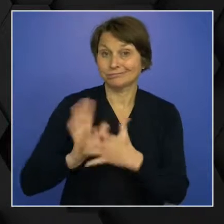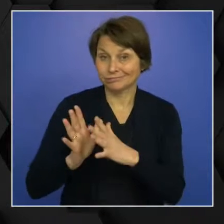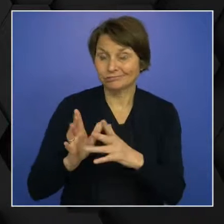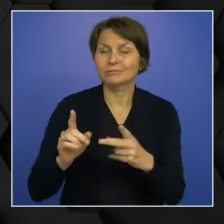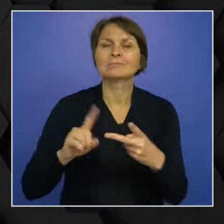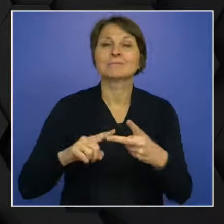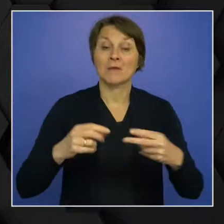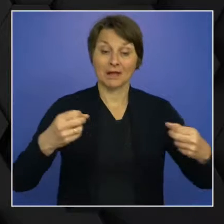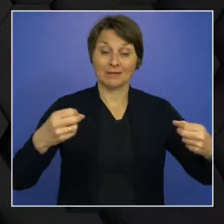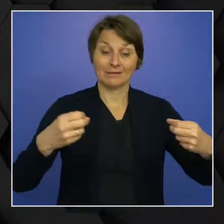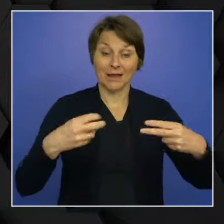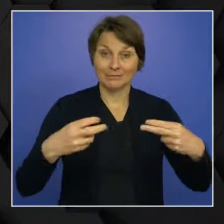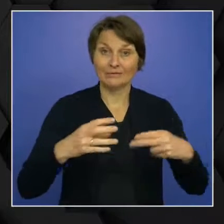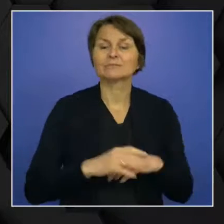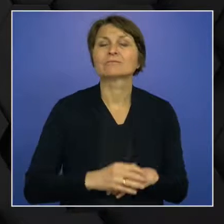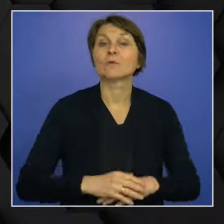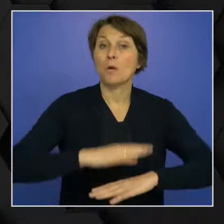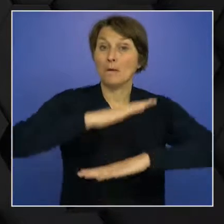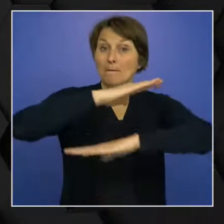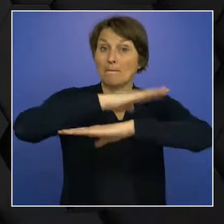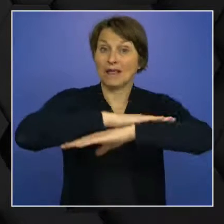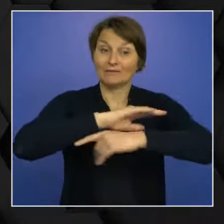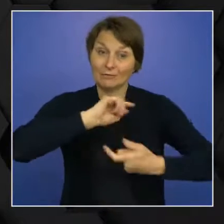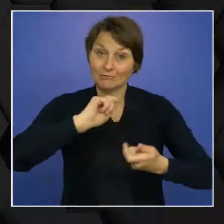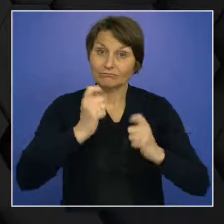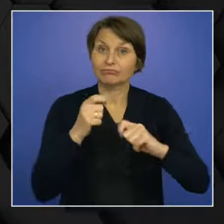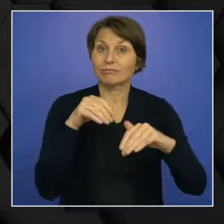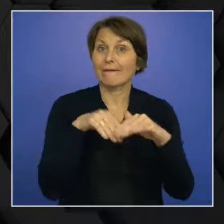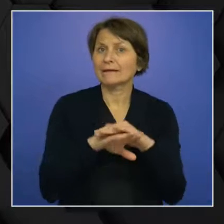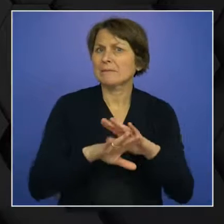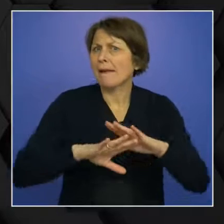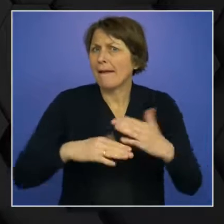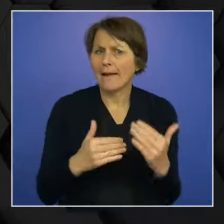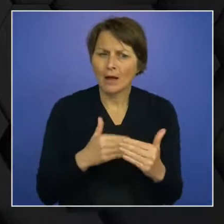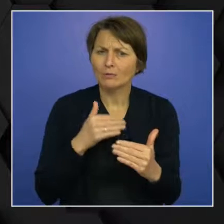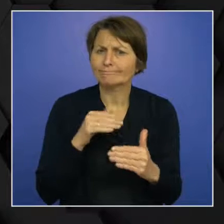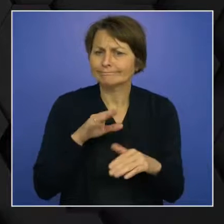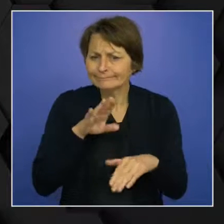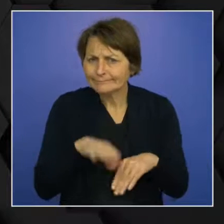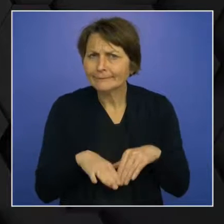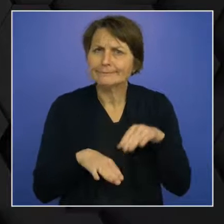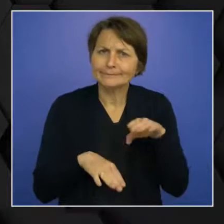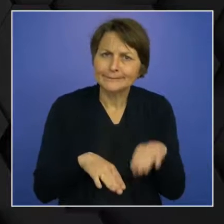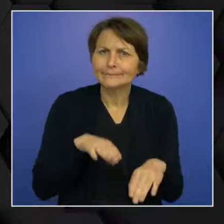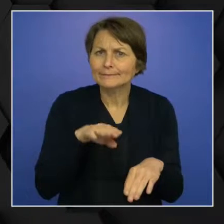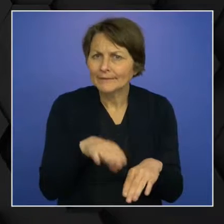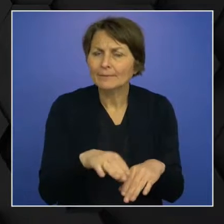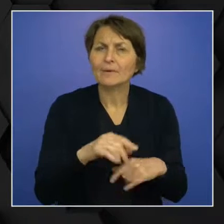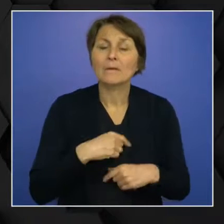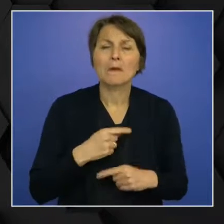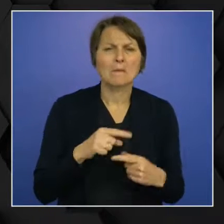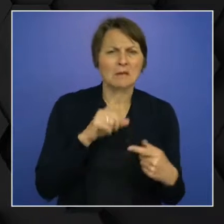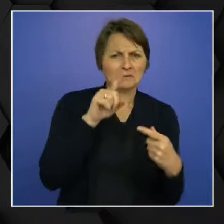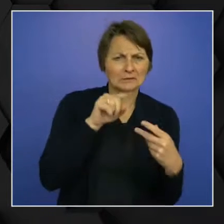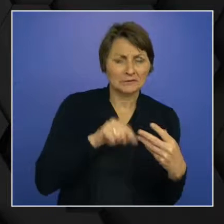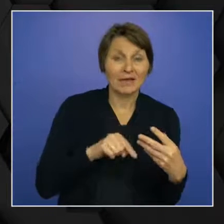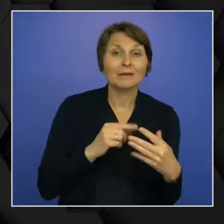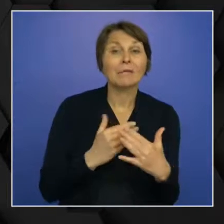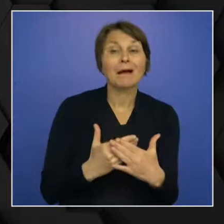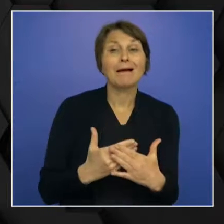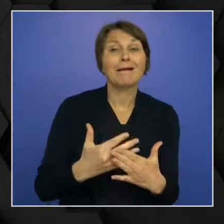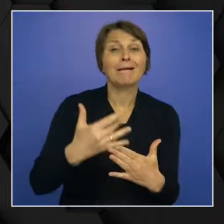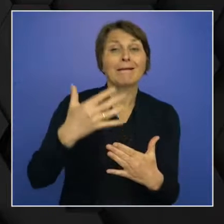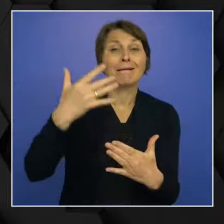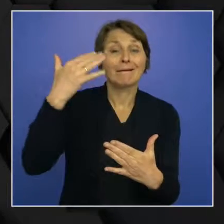creating an accessible platform. How do you actually do that? What do you check for? I did that a long time ago, but I had